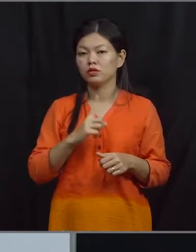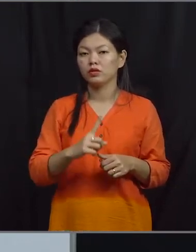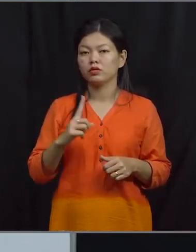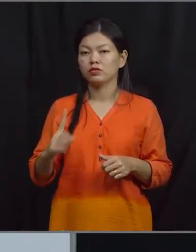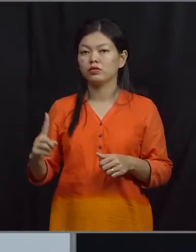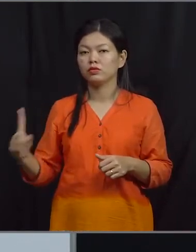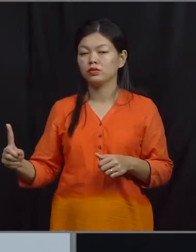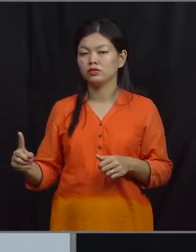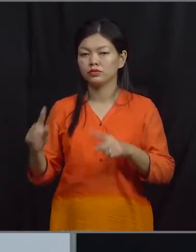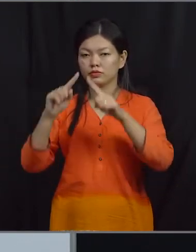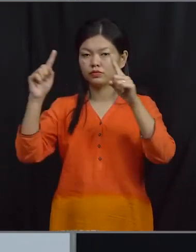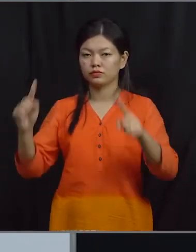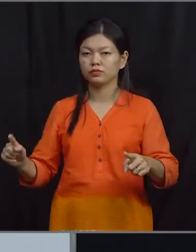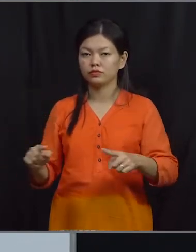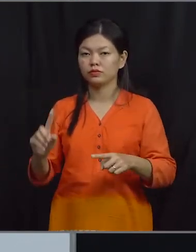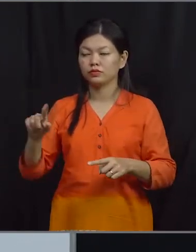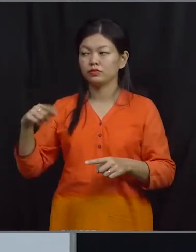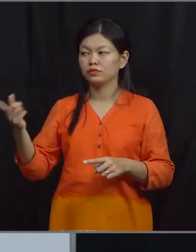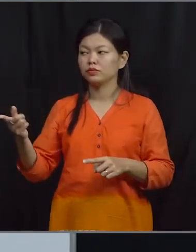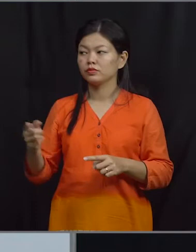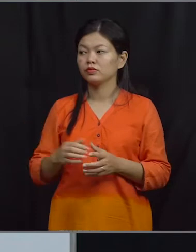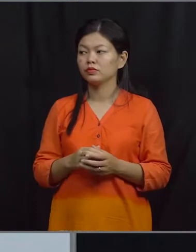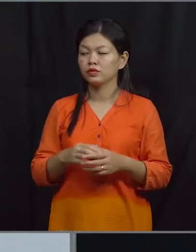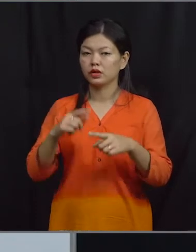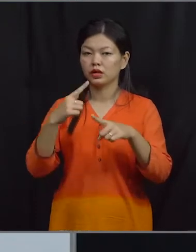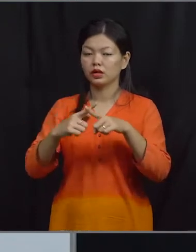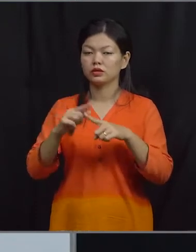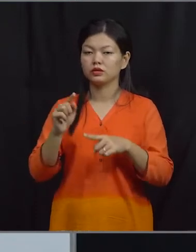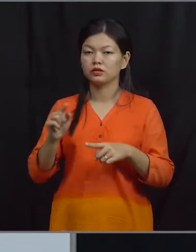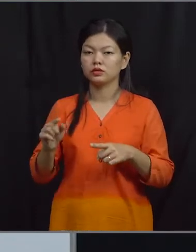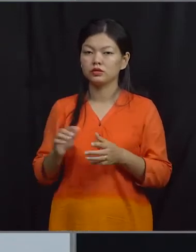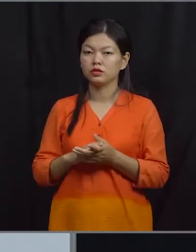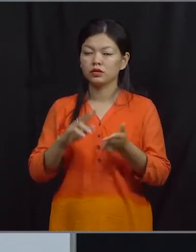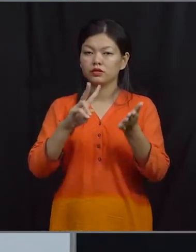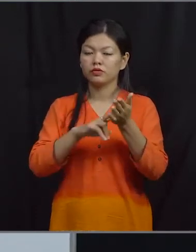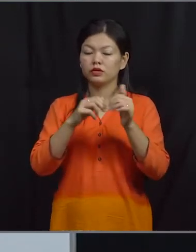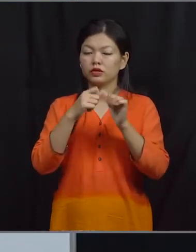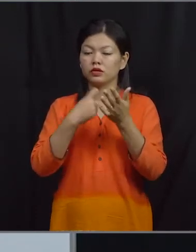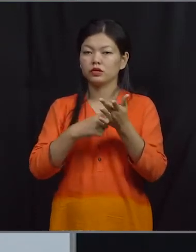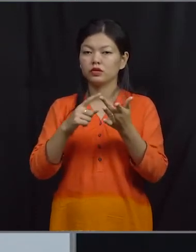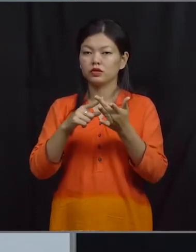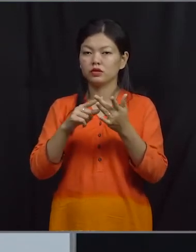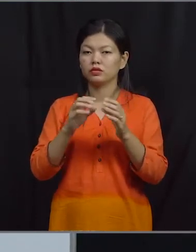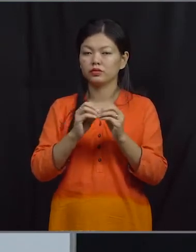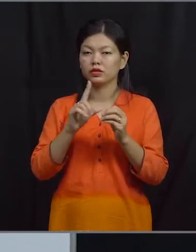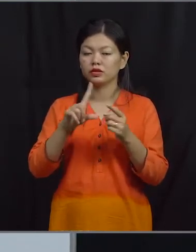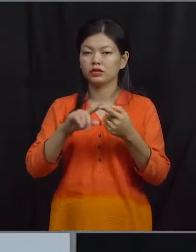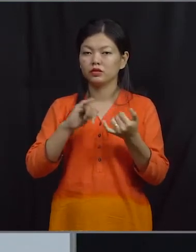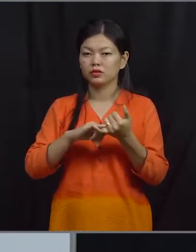1, right. Okay. Then write the variable matrix. What are the variables we have? X, Y,